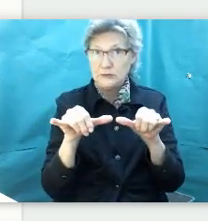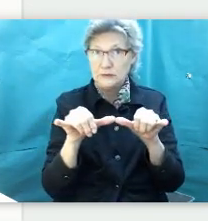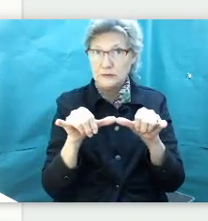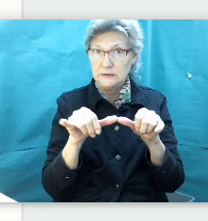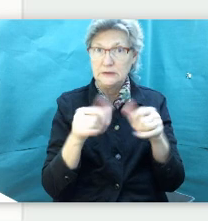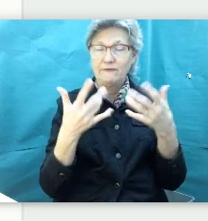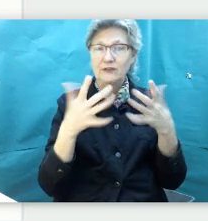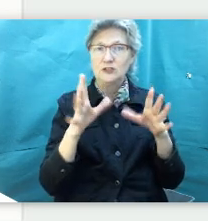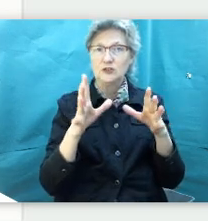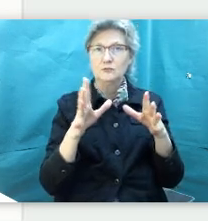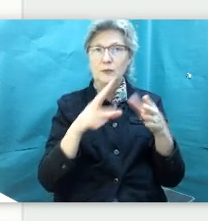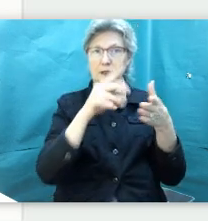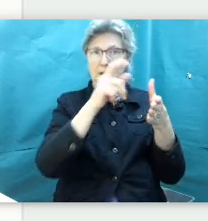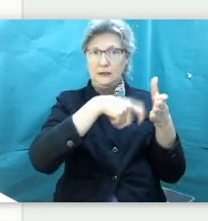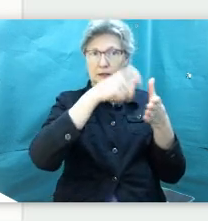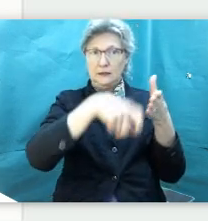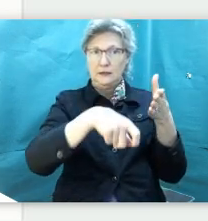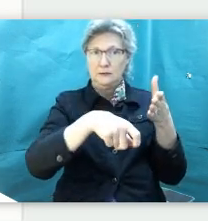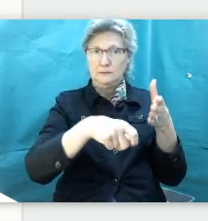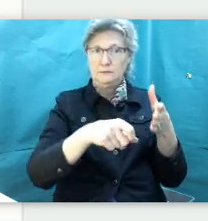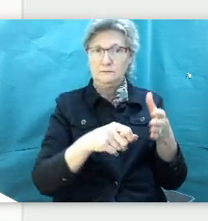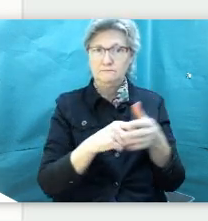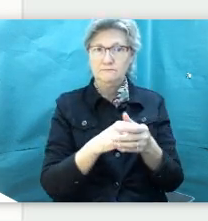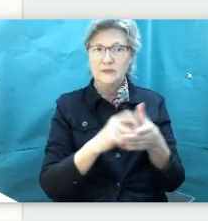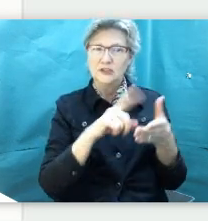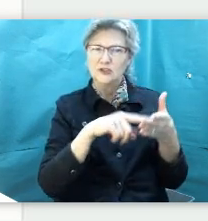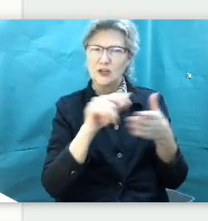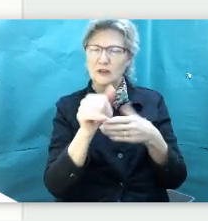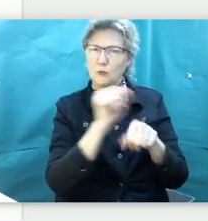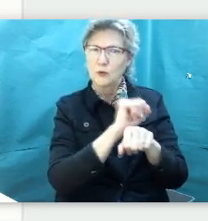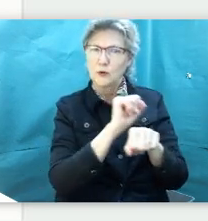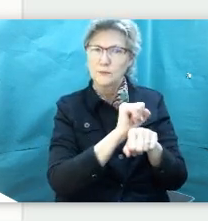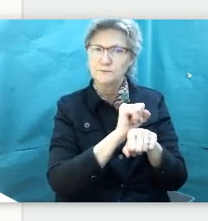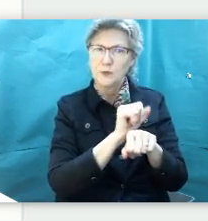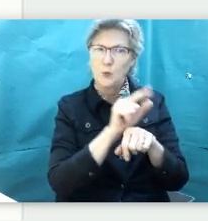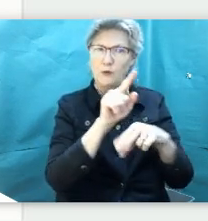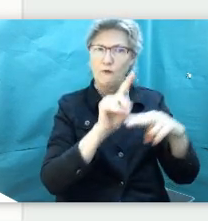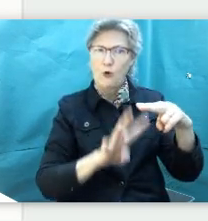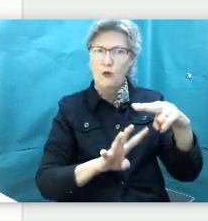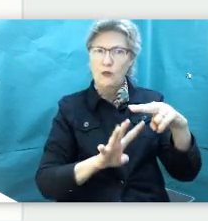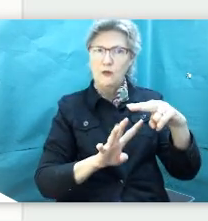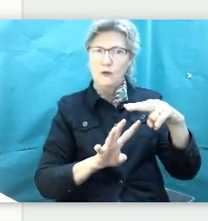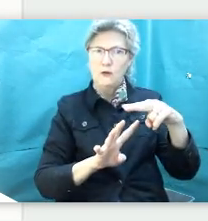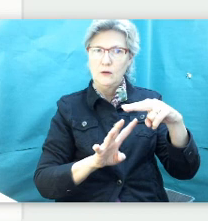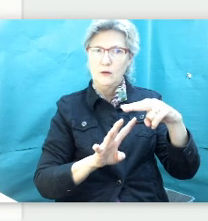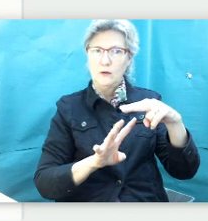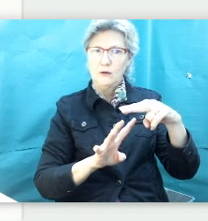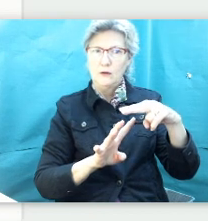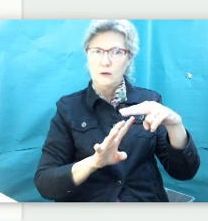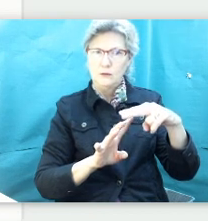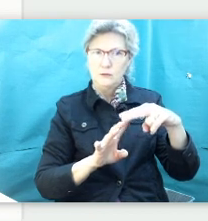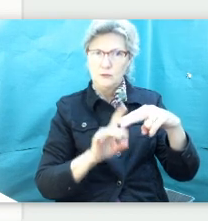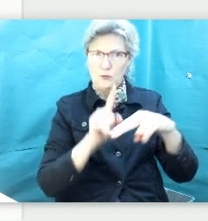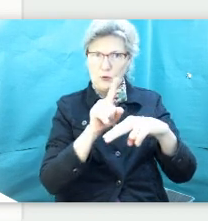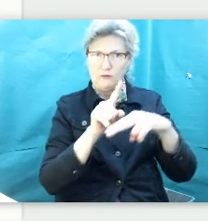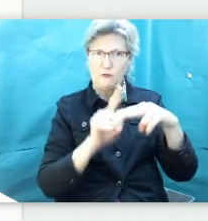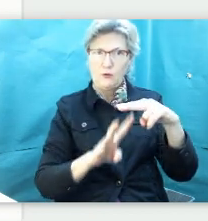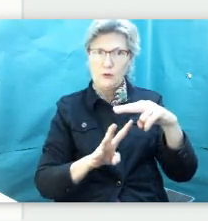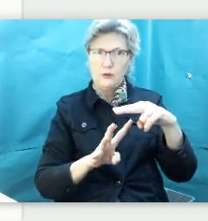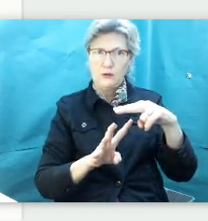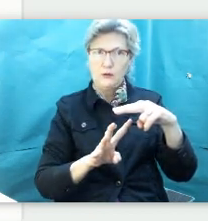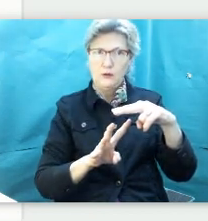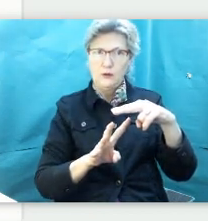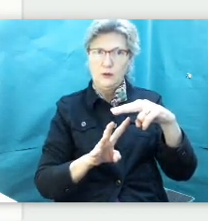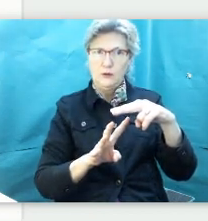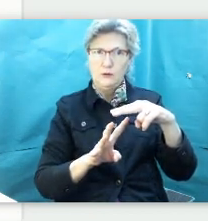my tally table. Okay, let's double check our work here. So 1/4, cross that off, 1/4,